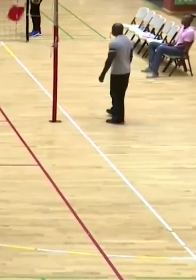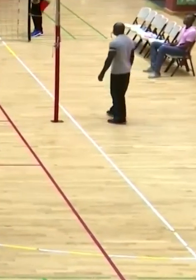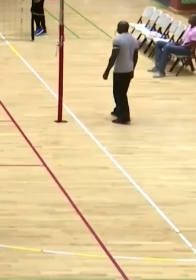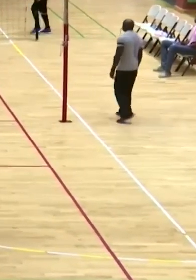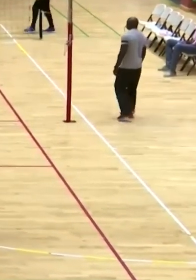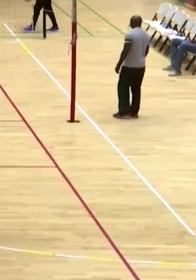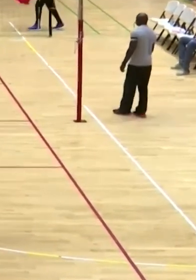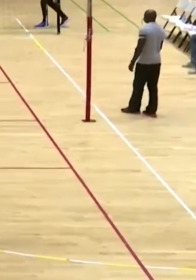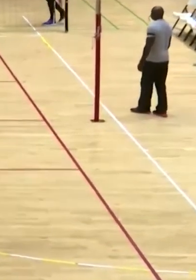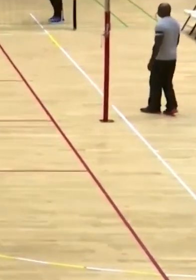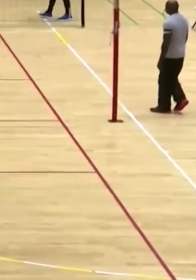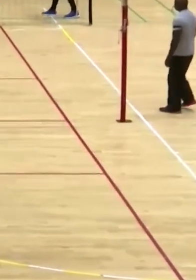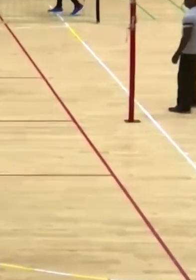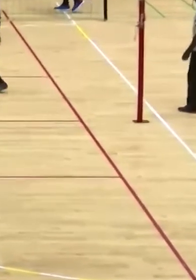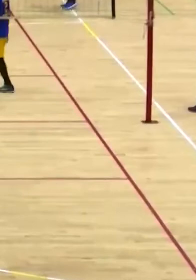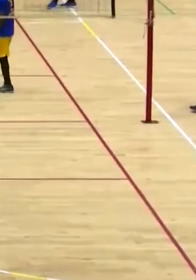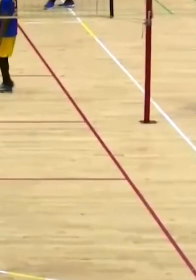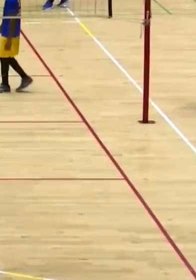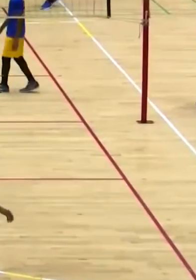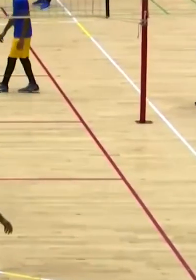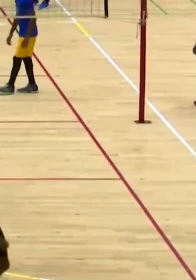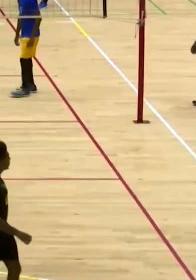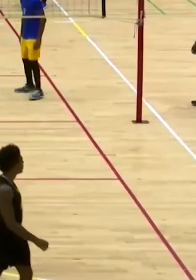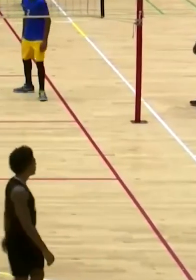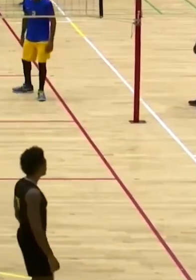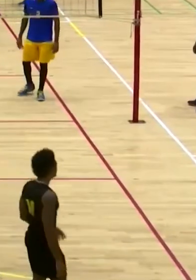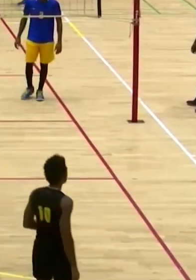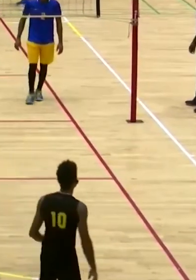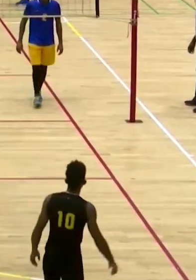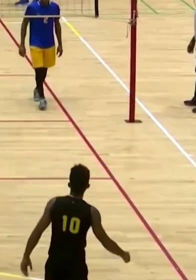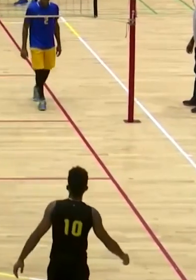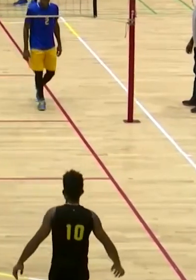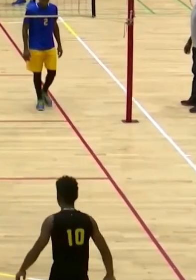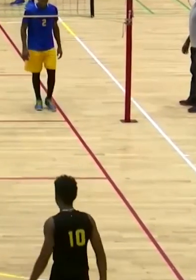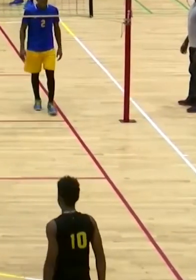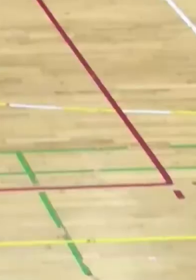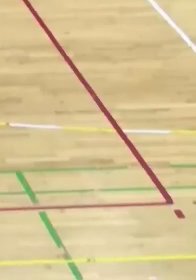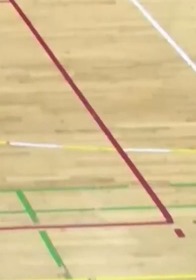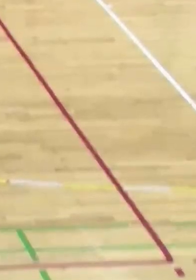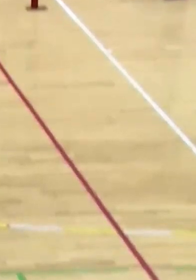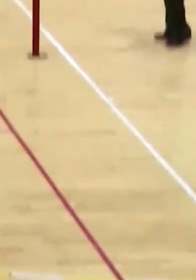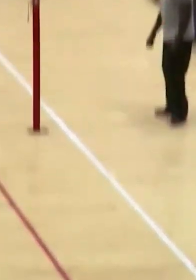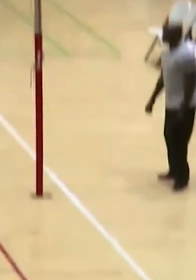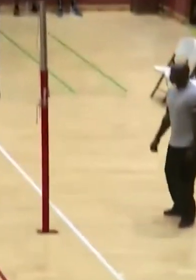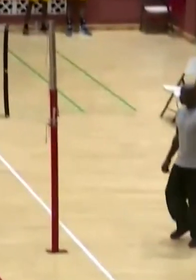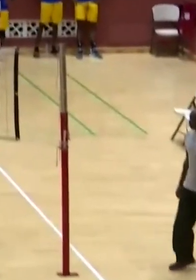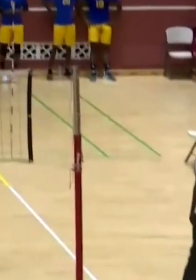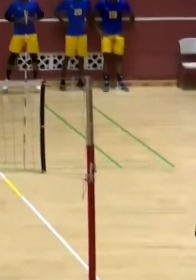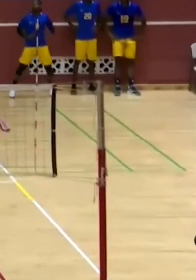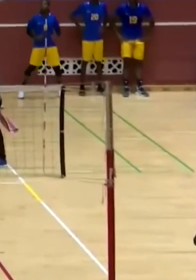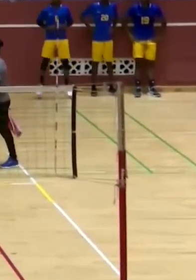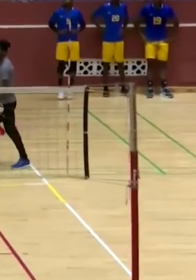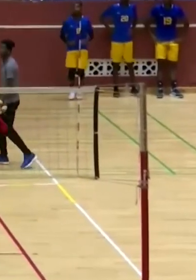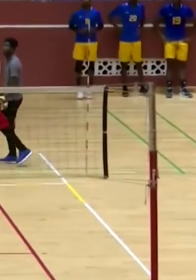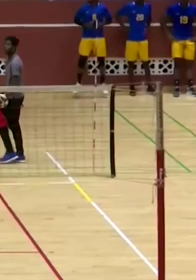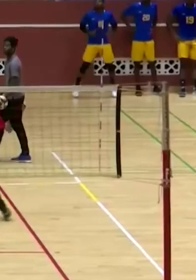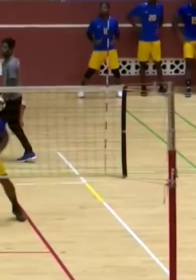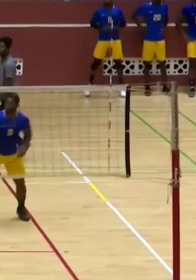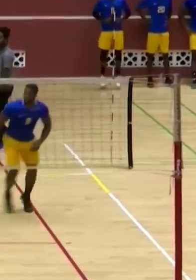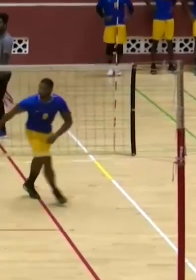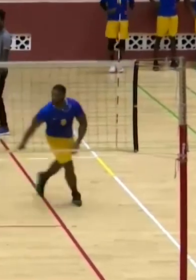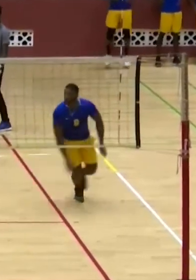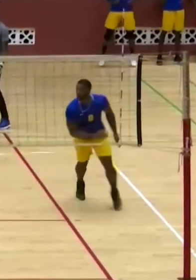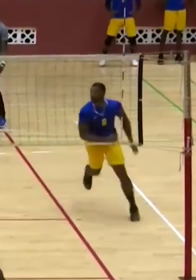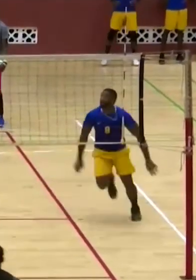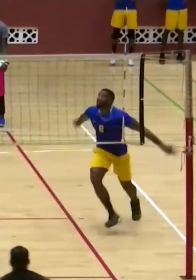set. Any freeness is appreciated, 25-23 to the men in black. Cormier leveled in the second